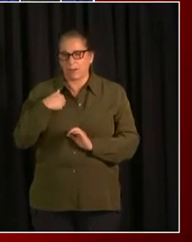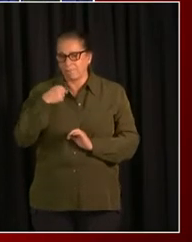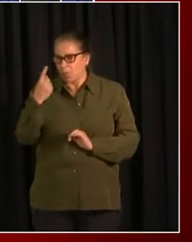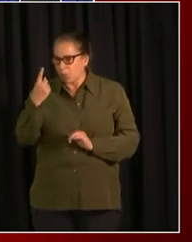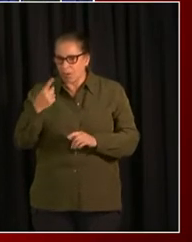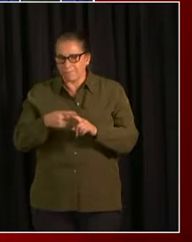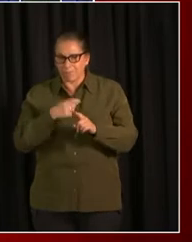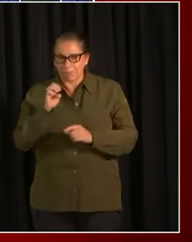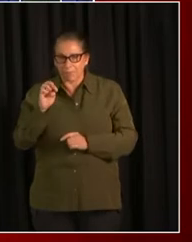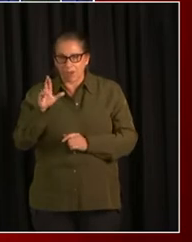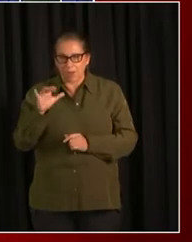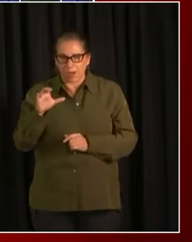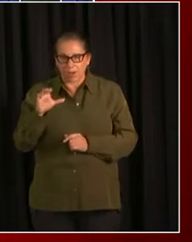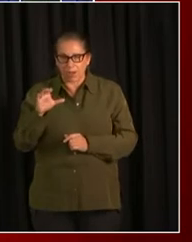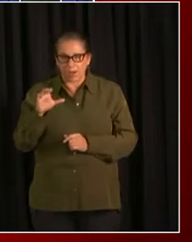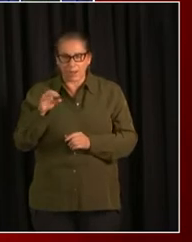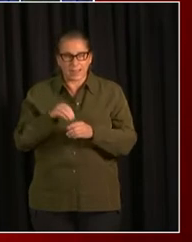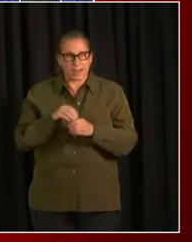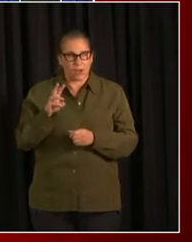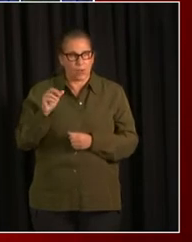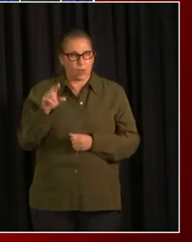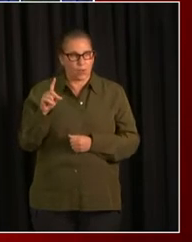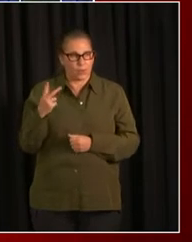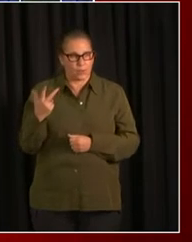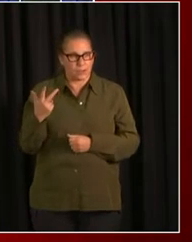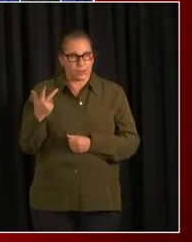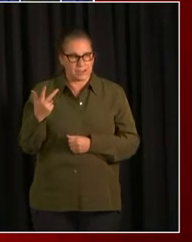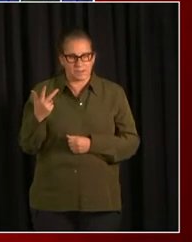in Ward 3. Eric, your line is unmuted.